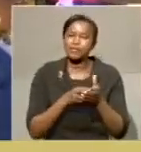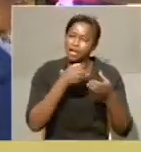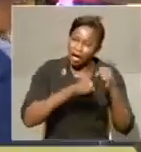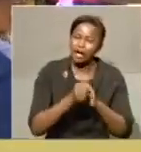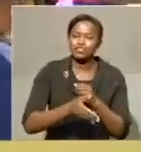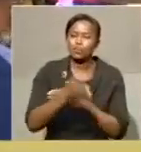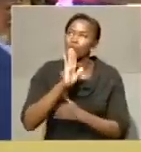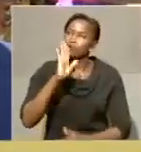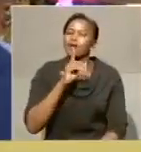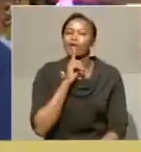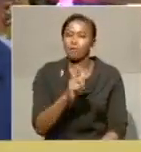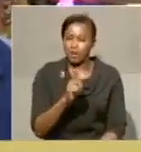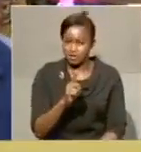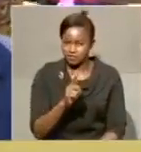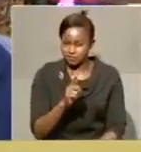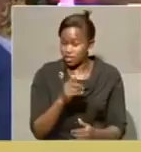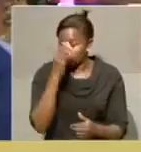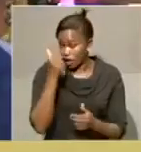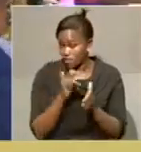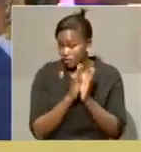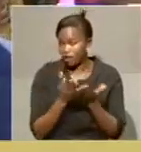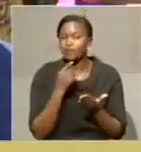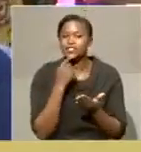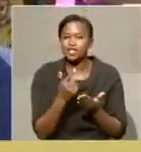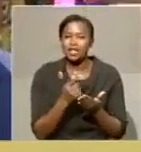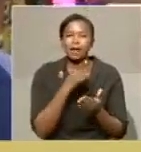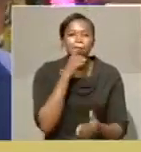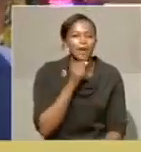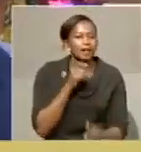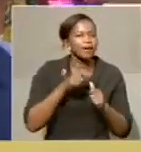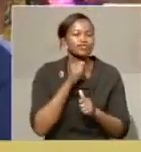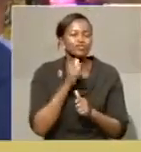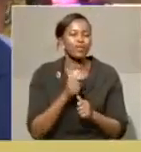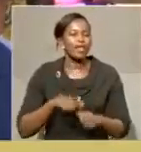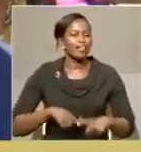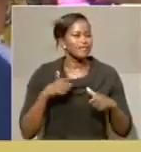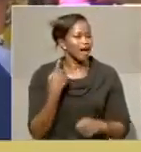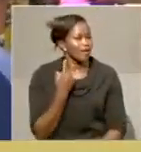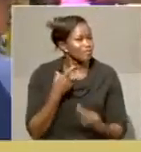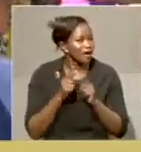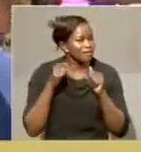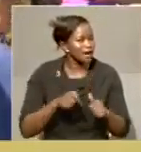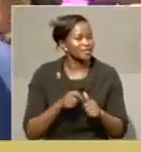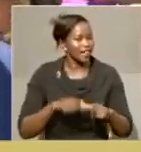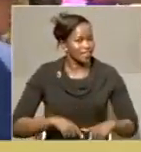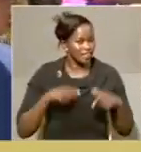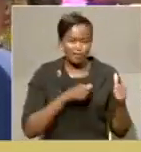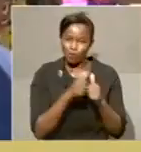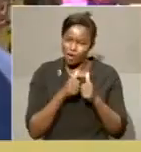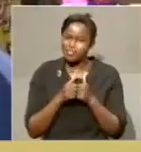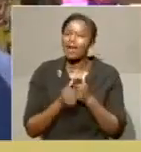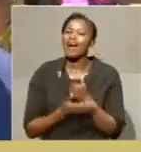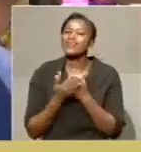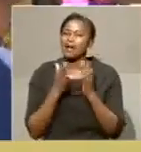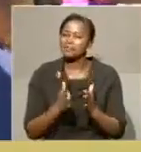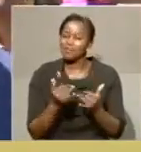God's commands. So that, because the Bible says that a man should not live alone, but should live with a companion, and